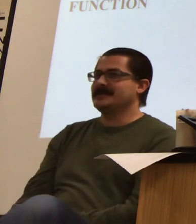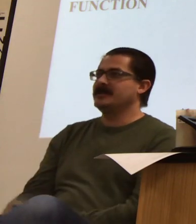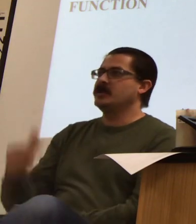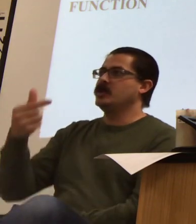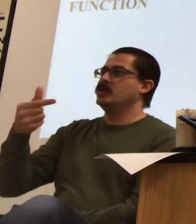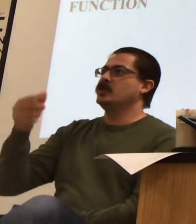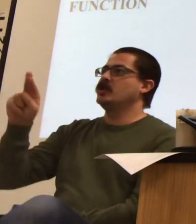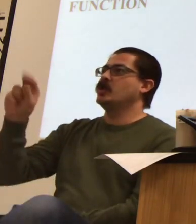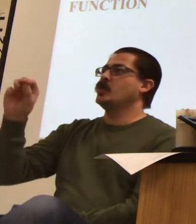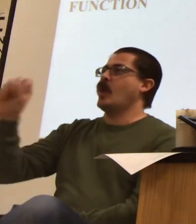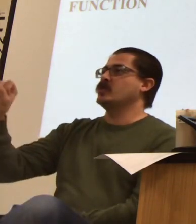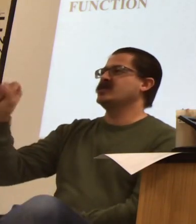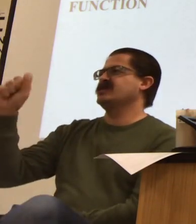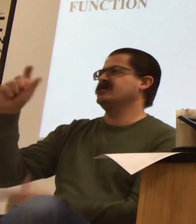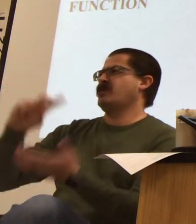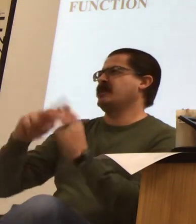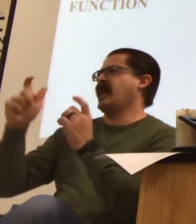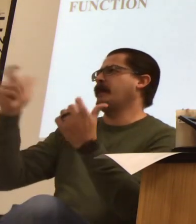Gross.